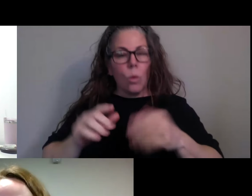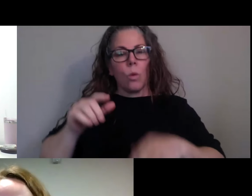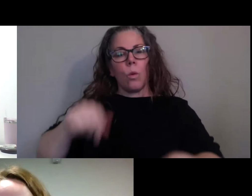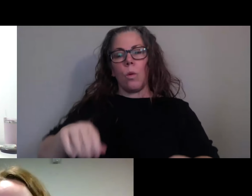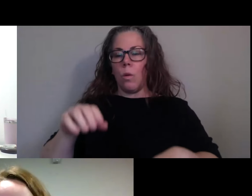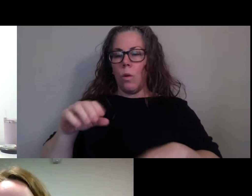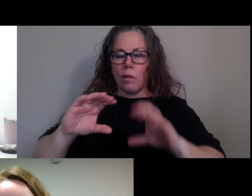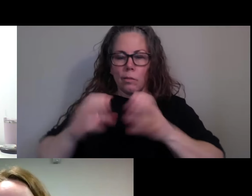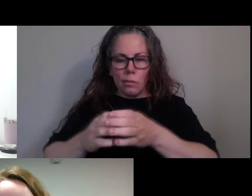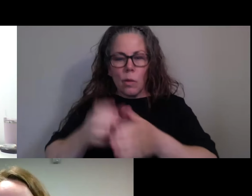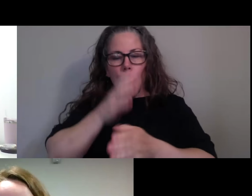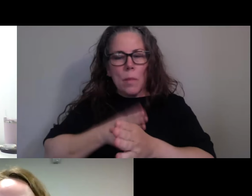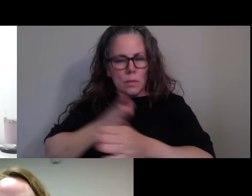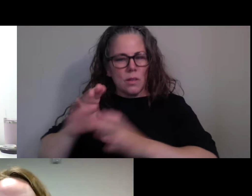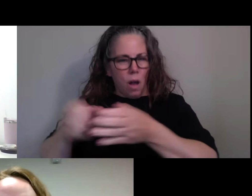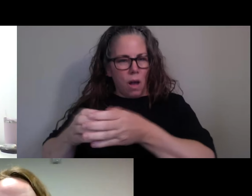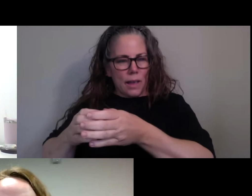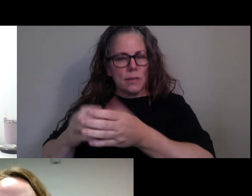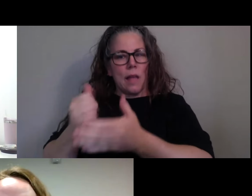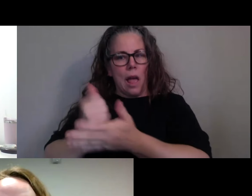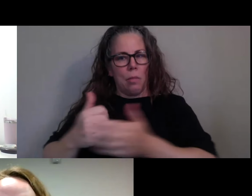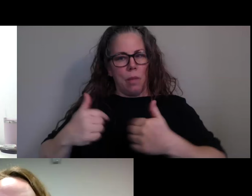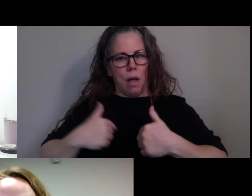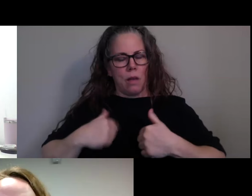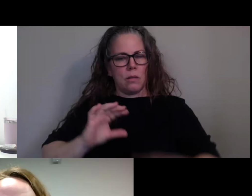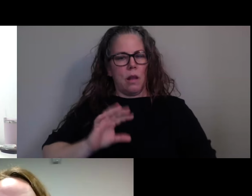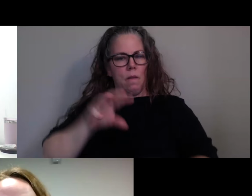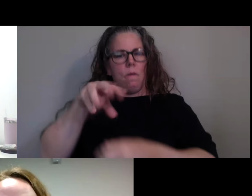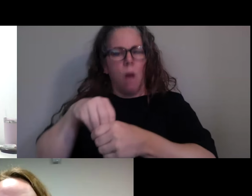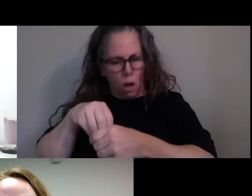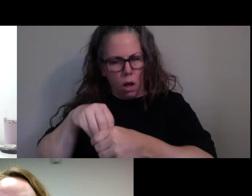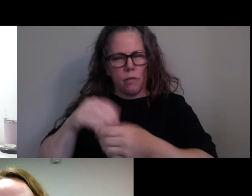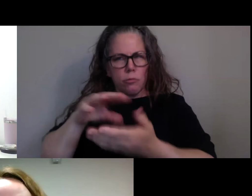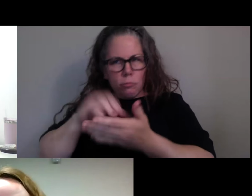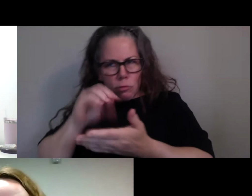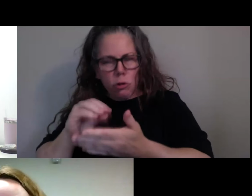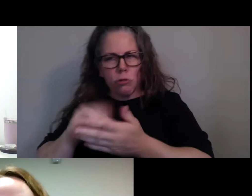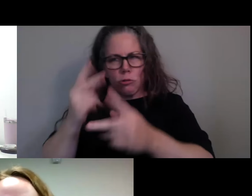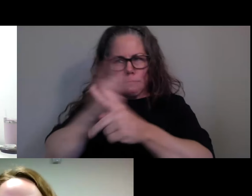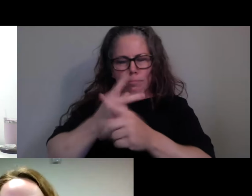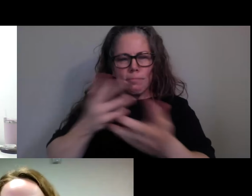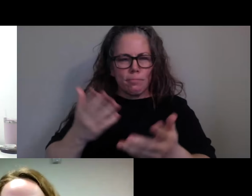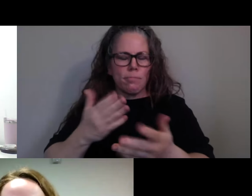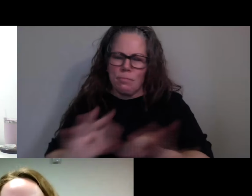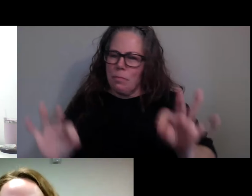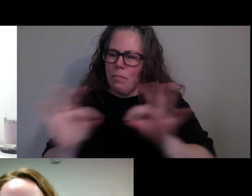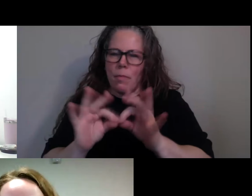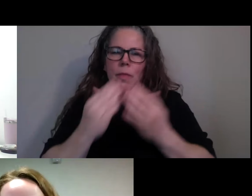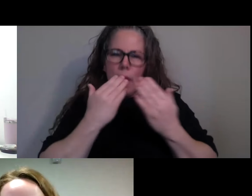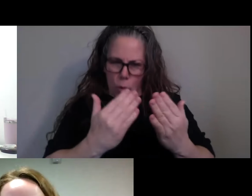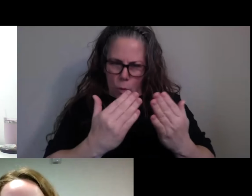are focused on bringing all of us, the rest of us, into the conversation and into those discussions is so valuable. So thank you for